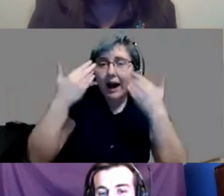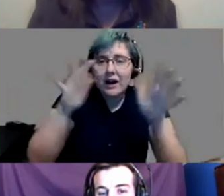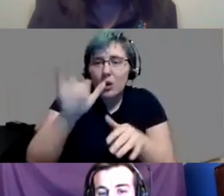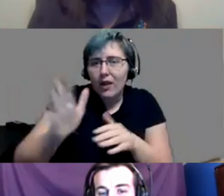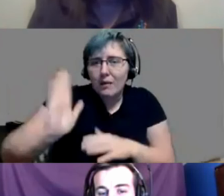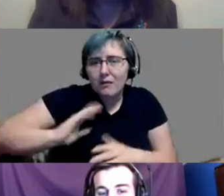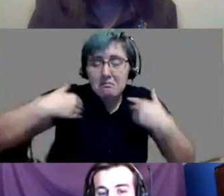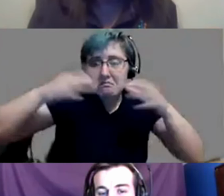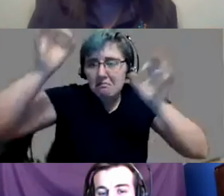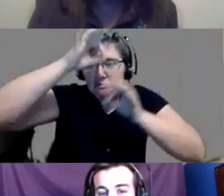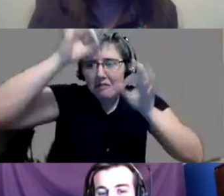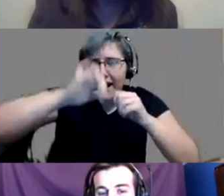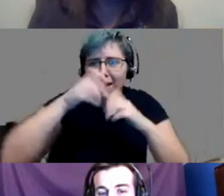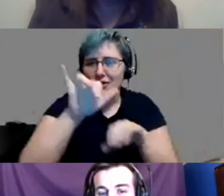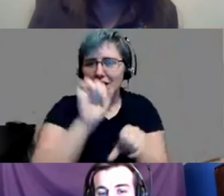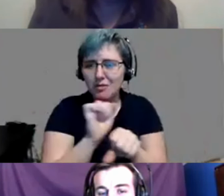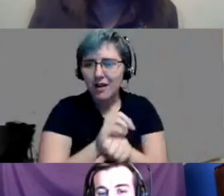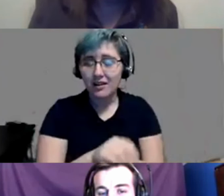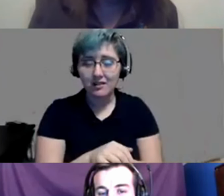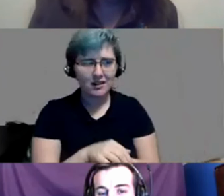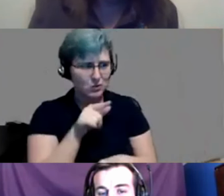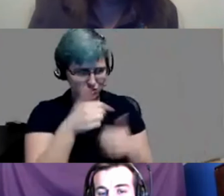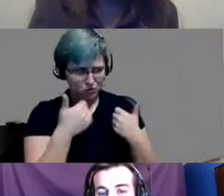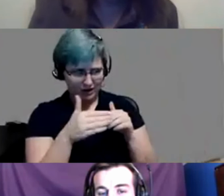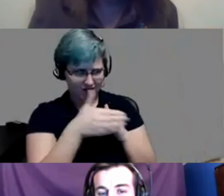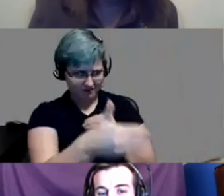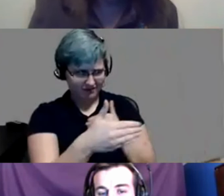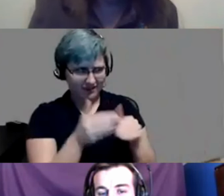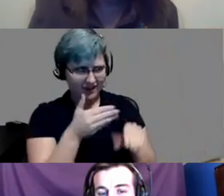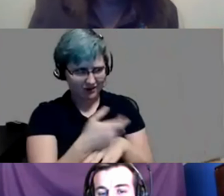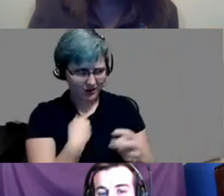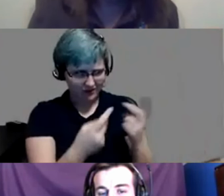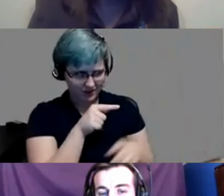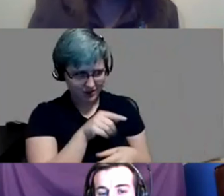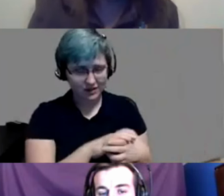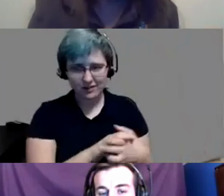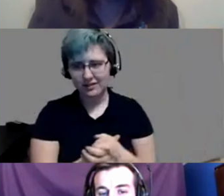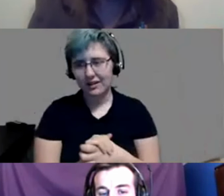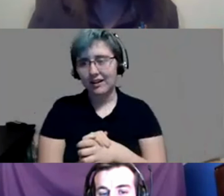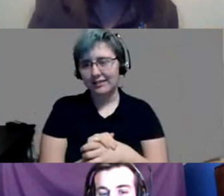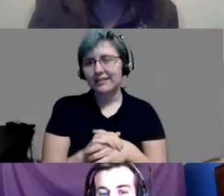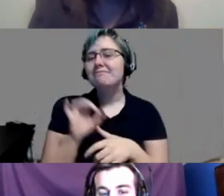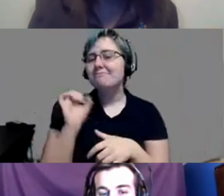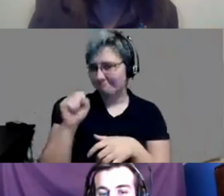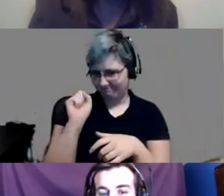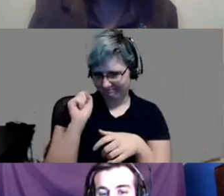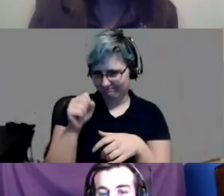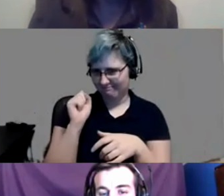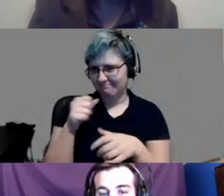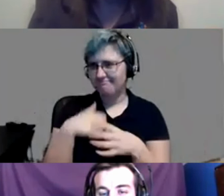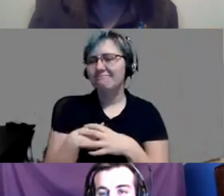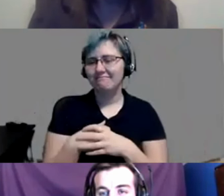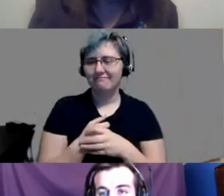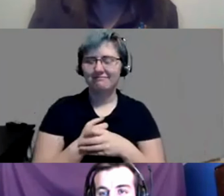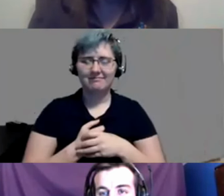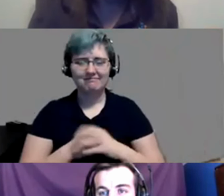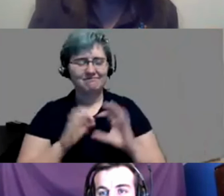before. And did you try that after I got to visit you? I did. All right.